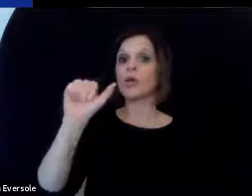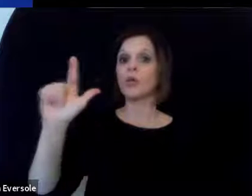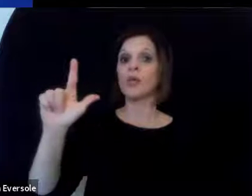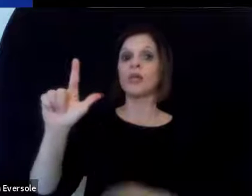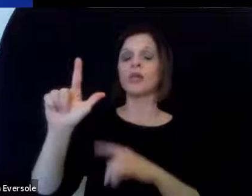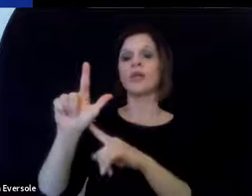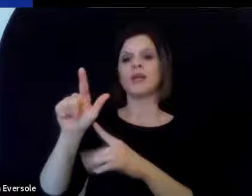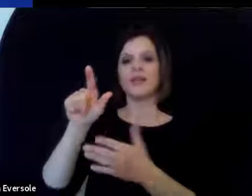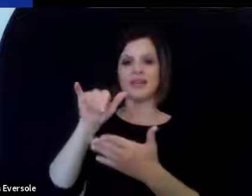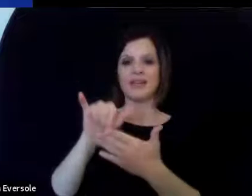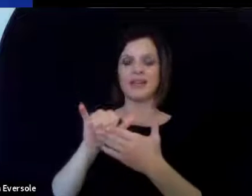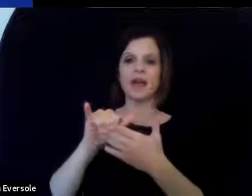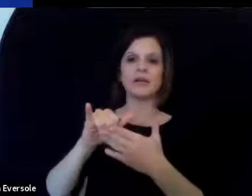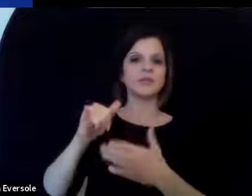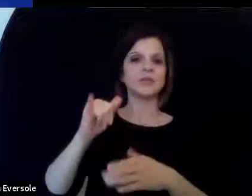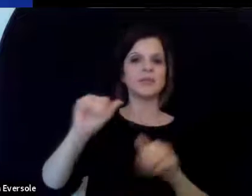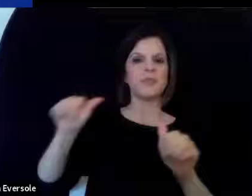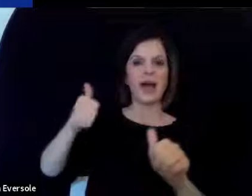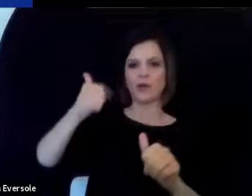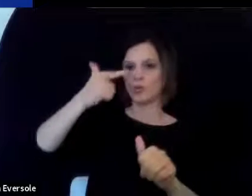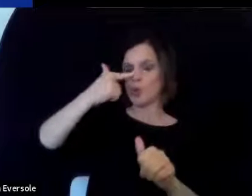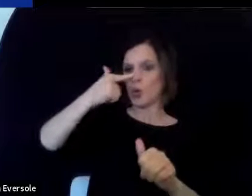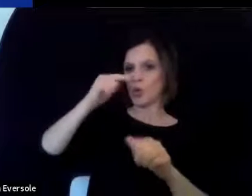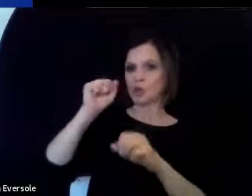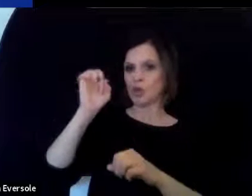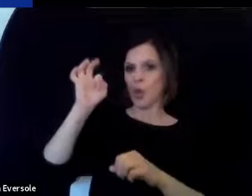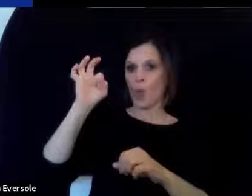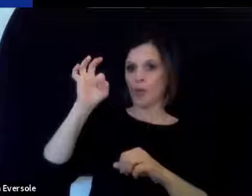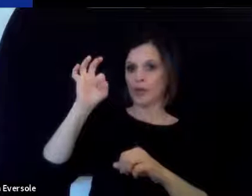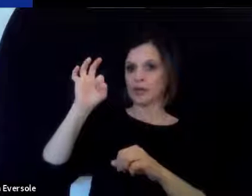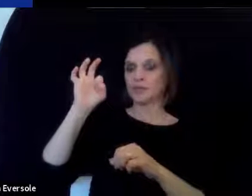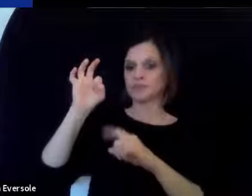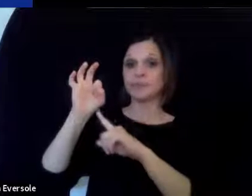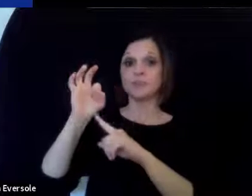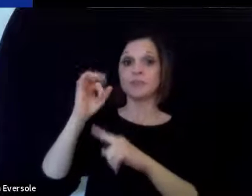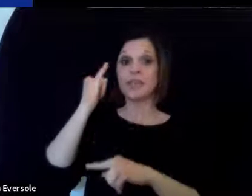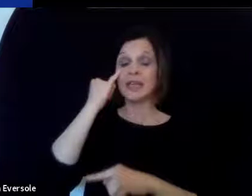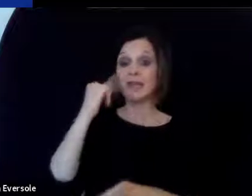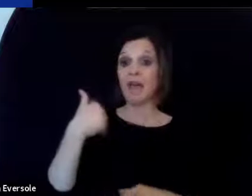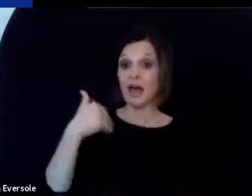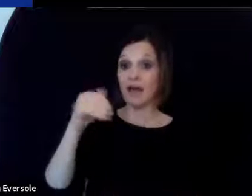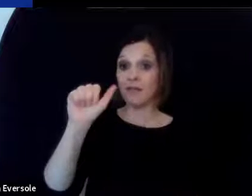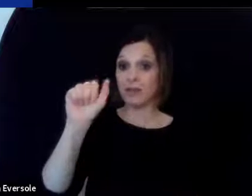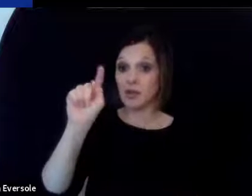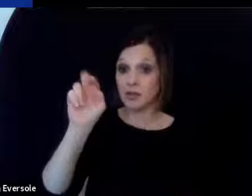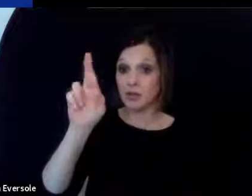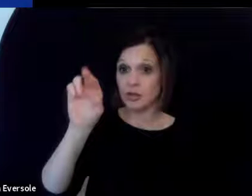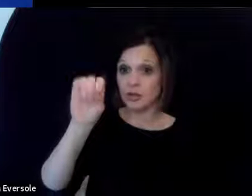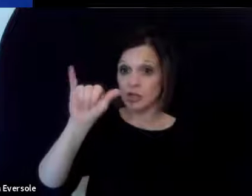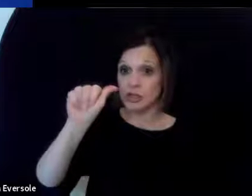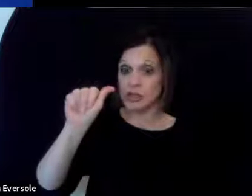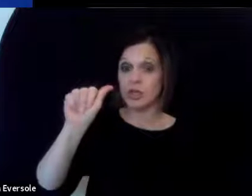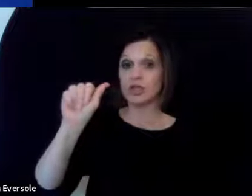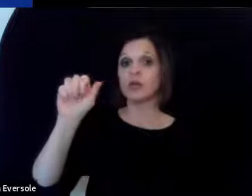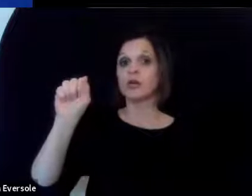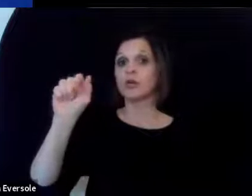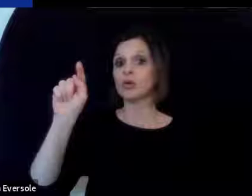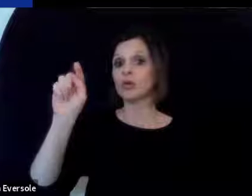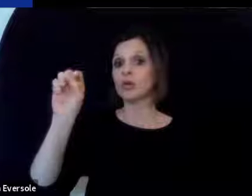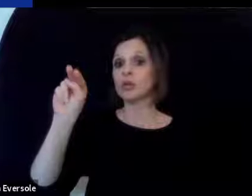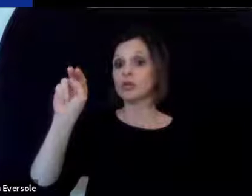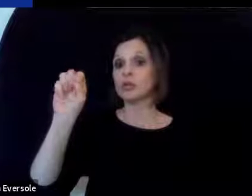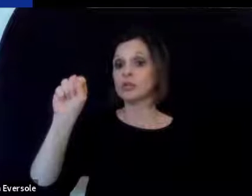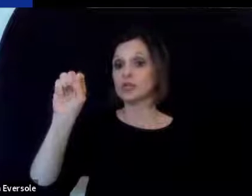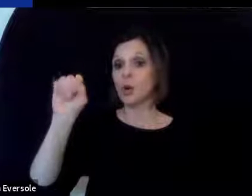And if there is atresia or stenosis, it just means that way back at the very back of your nasal